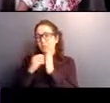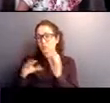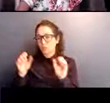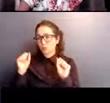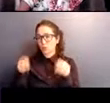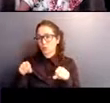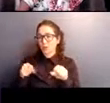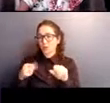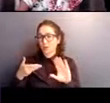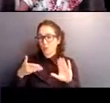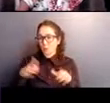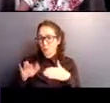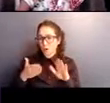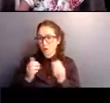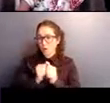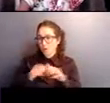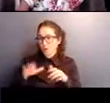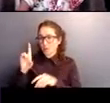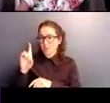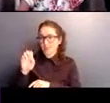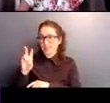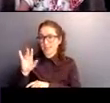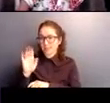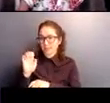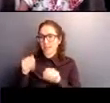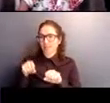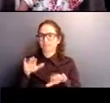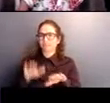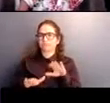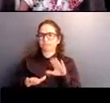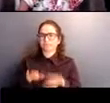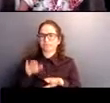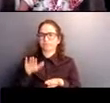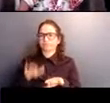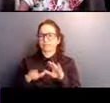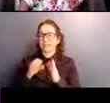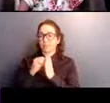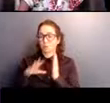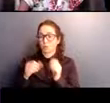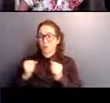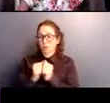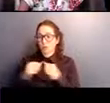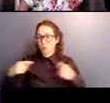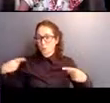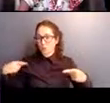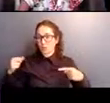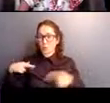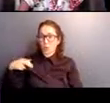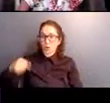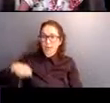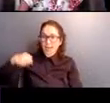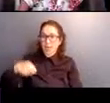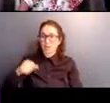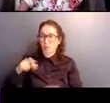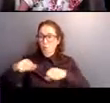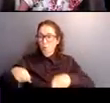who can walk without a device, they can march, and the student that's in a wheelchair or on a cane or a walker can move